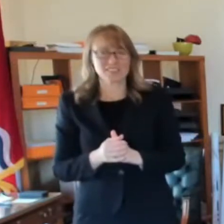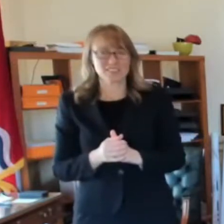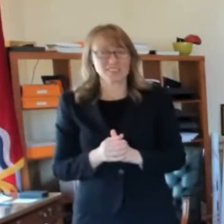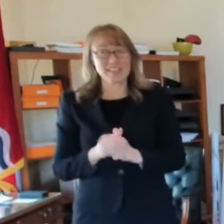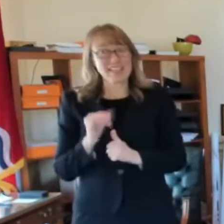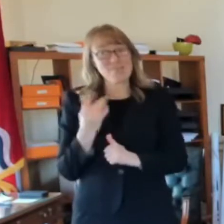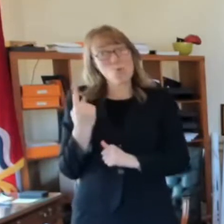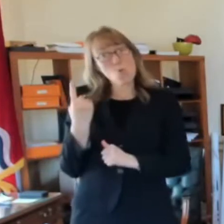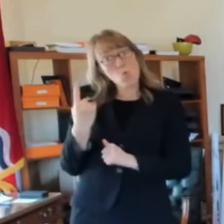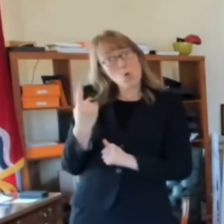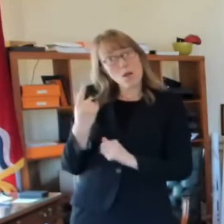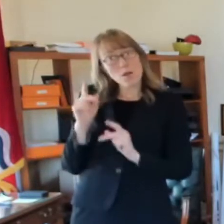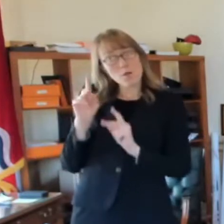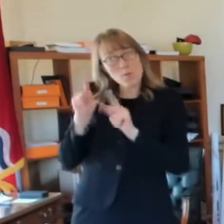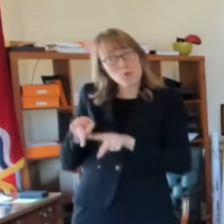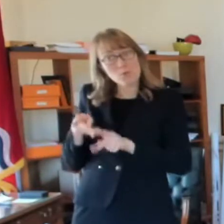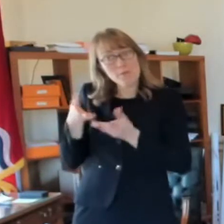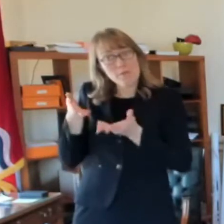is positive in that group,